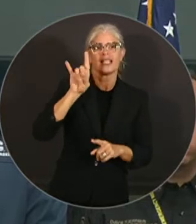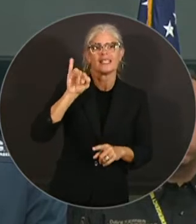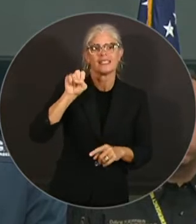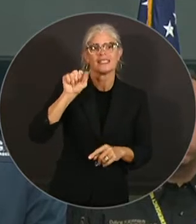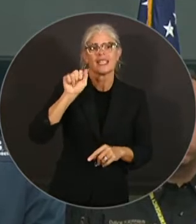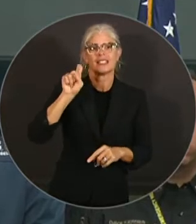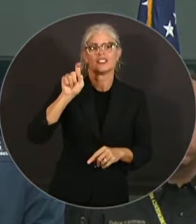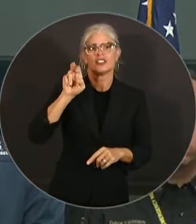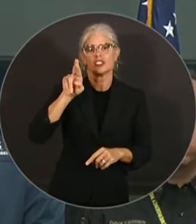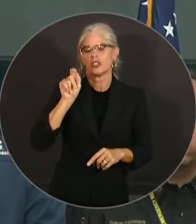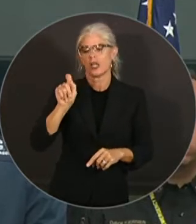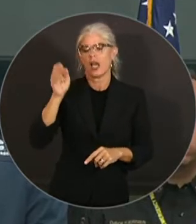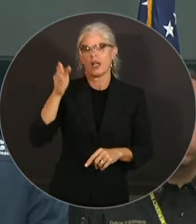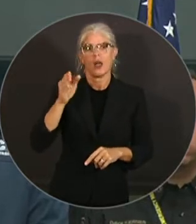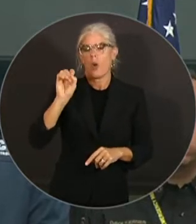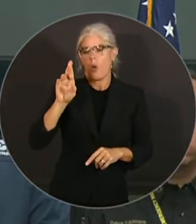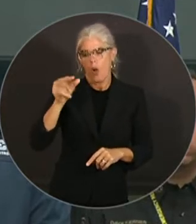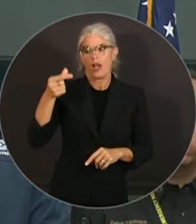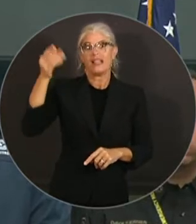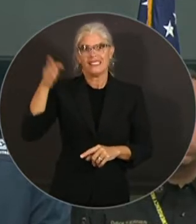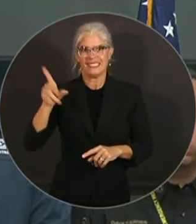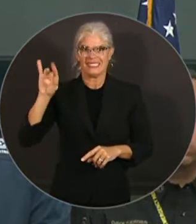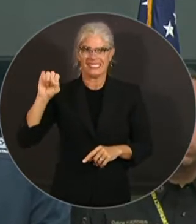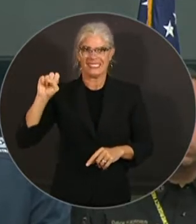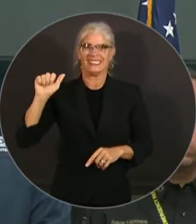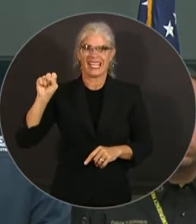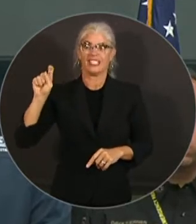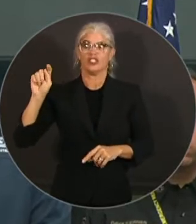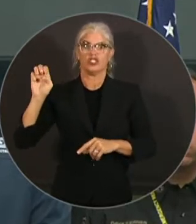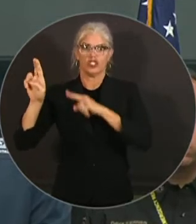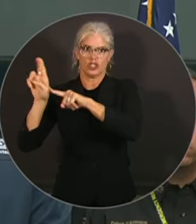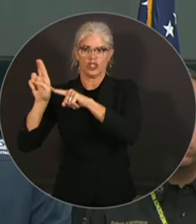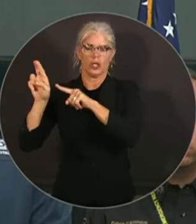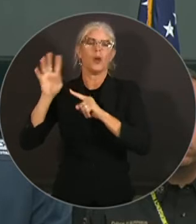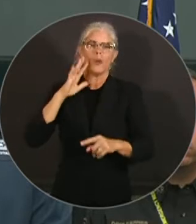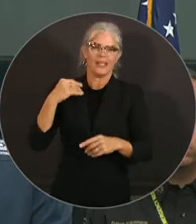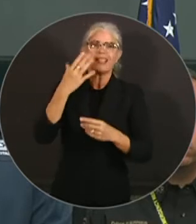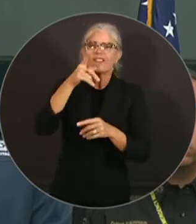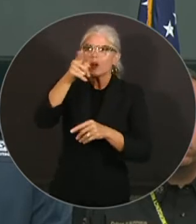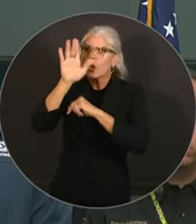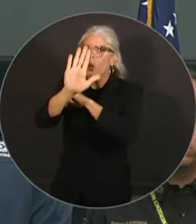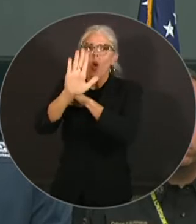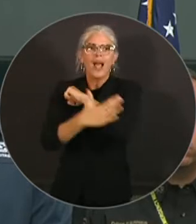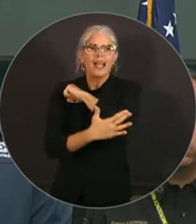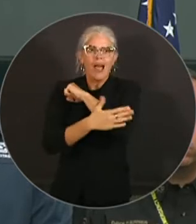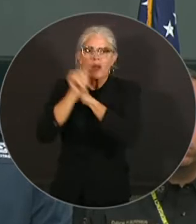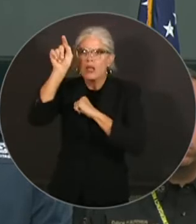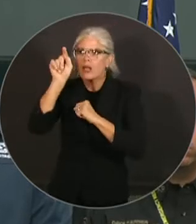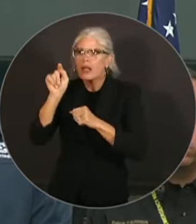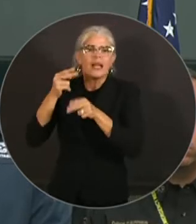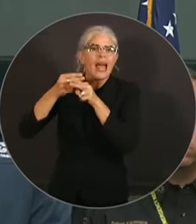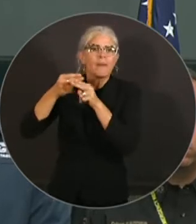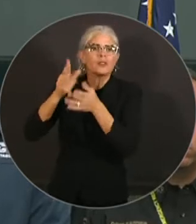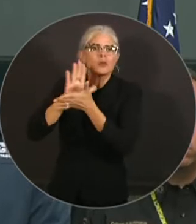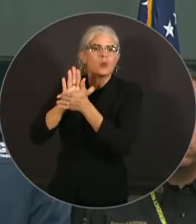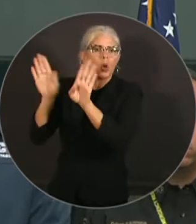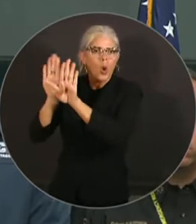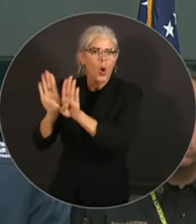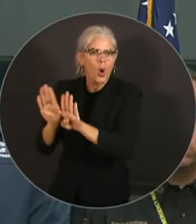floridadisaster.org/counties. You will likely have county-specific alerts that will be issued by your county officials.